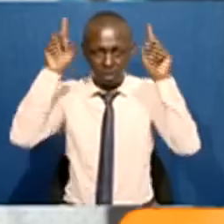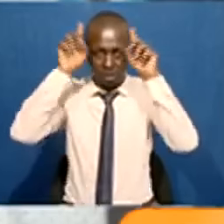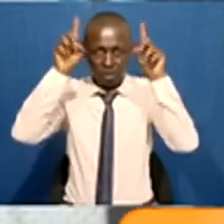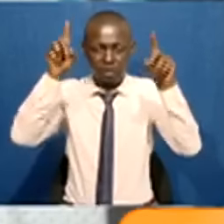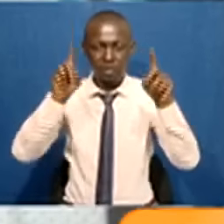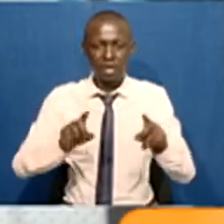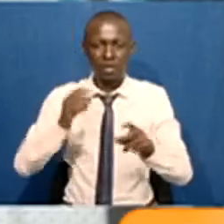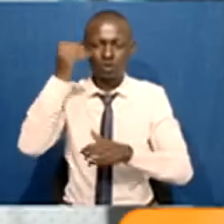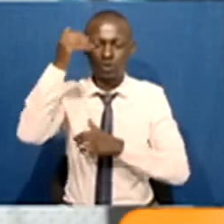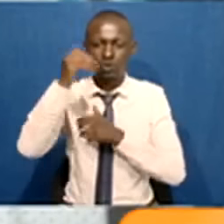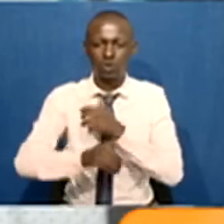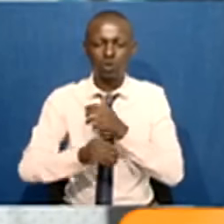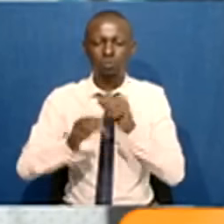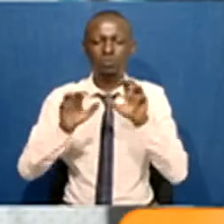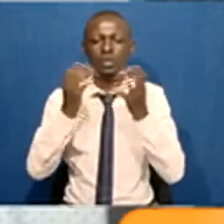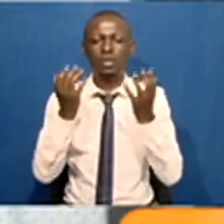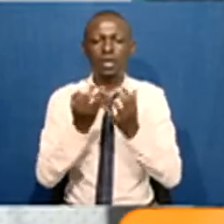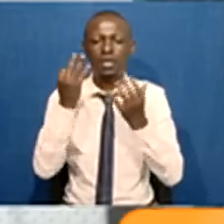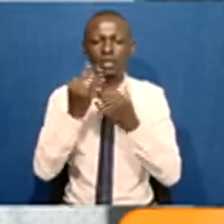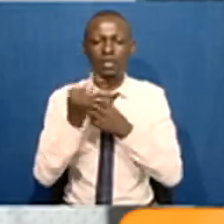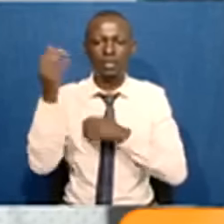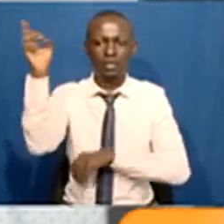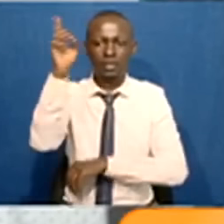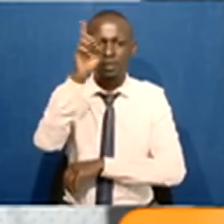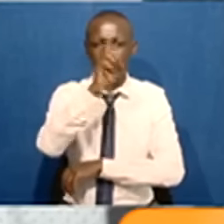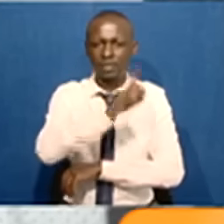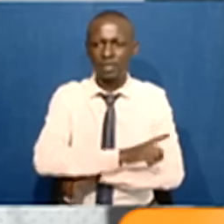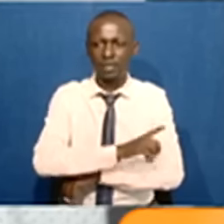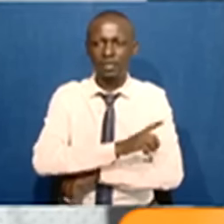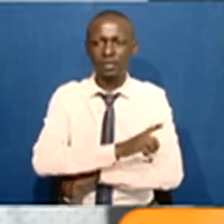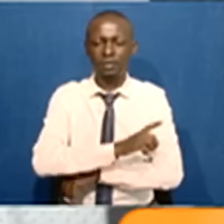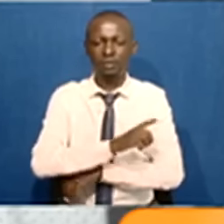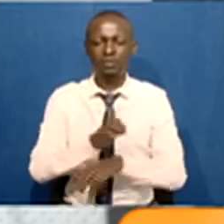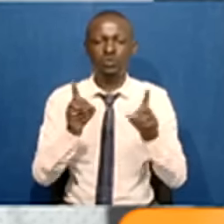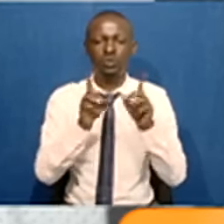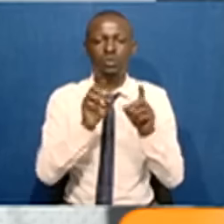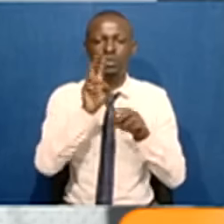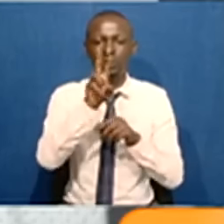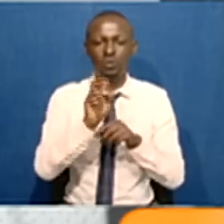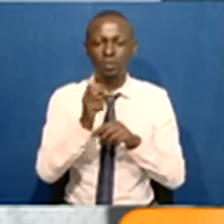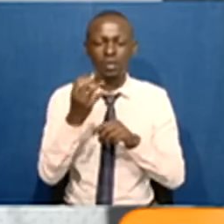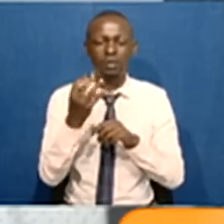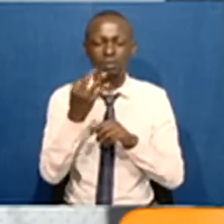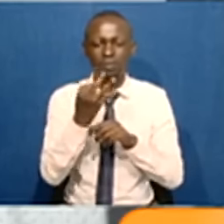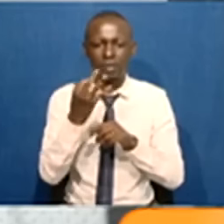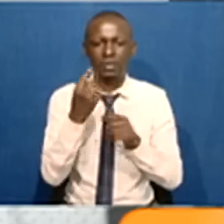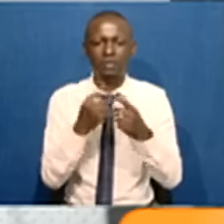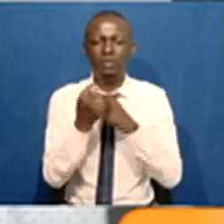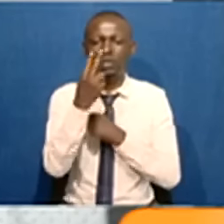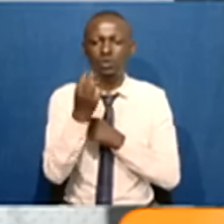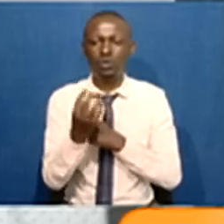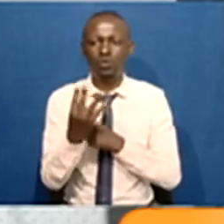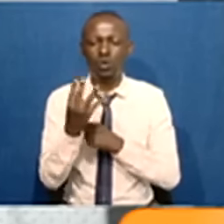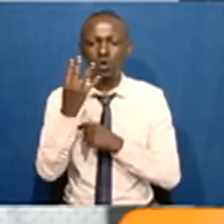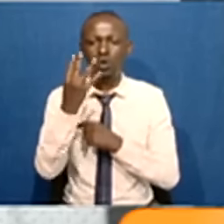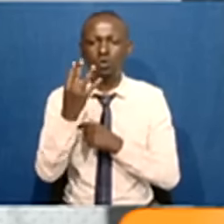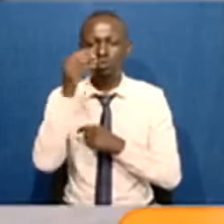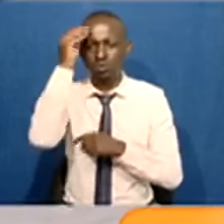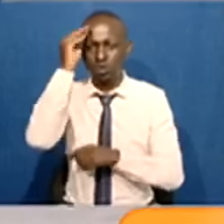to suspend all classes for 3 days beginning Wednesday, 20th March 2024, to enable us mourn our